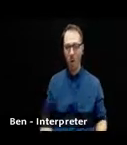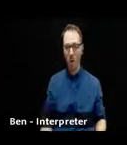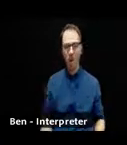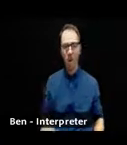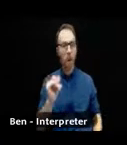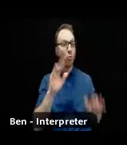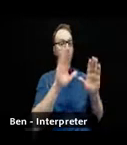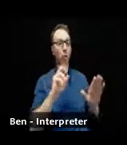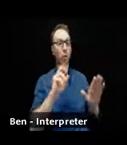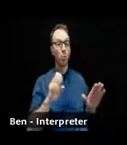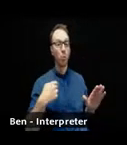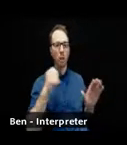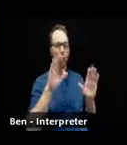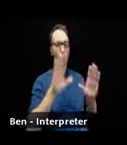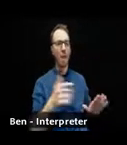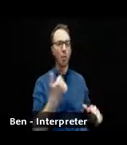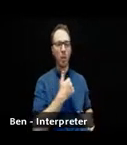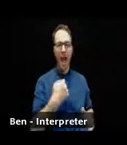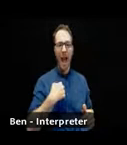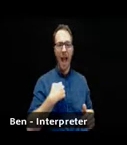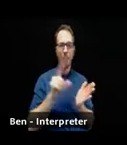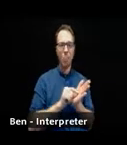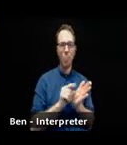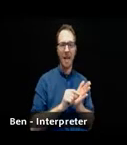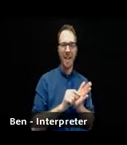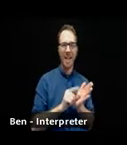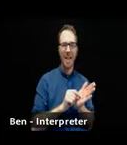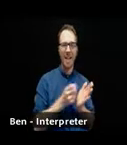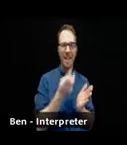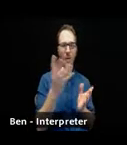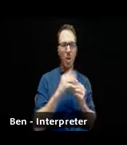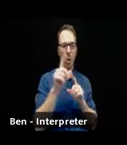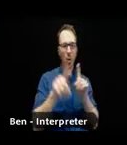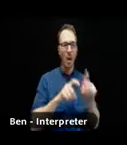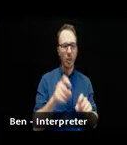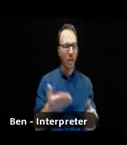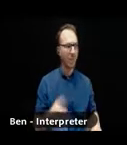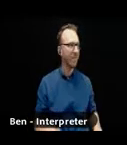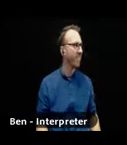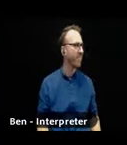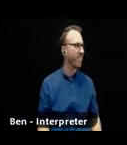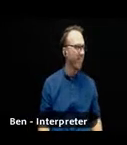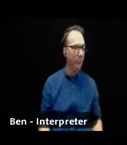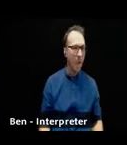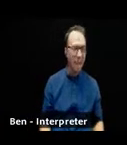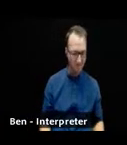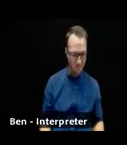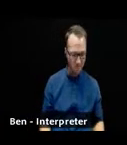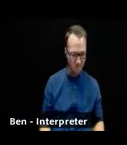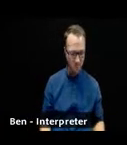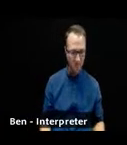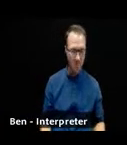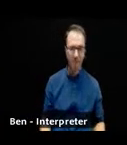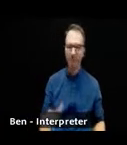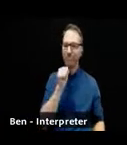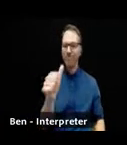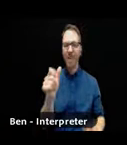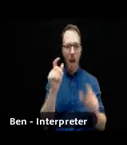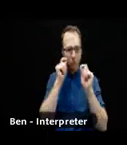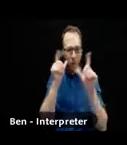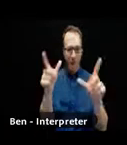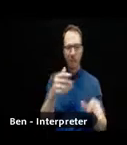great. So I'm sorry, I'm printing out a couple more questions here. Not surprisingly, a